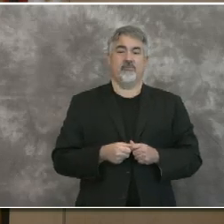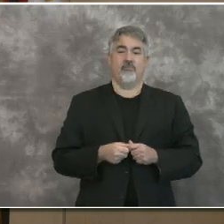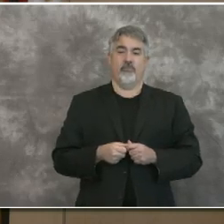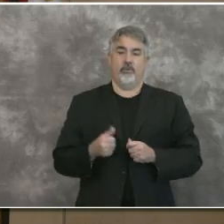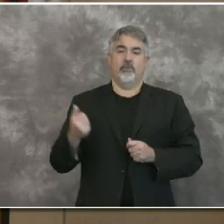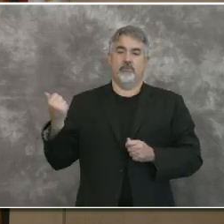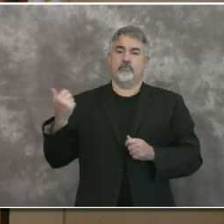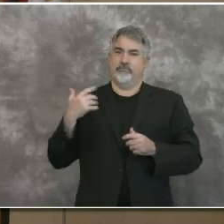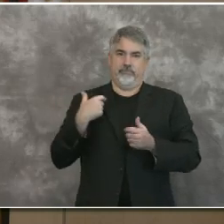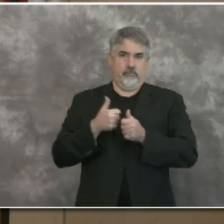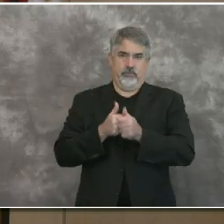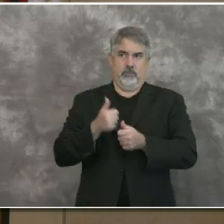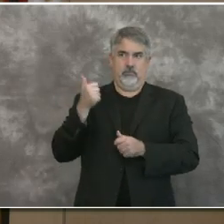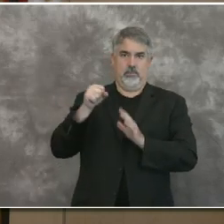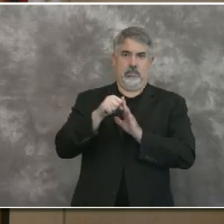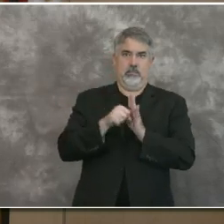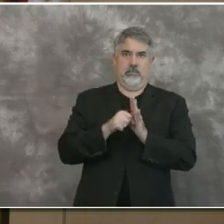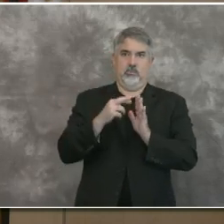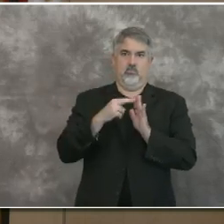state.